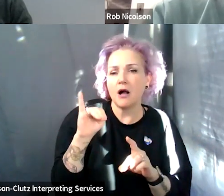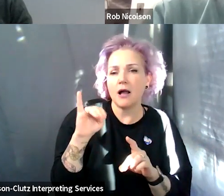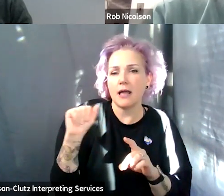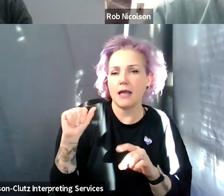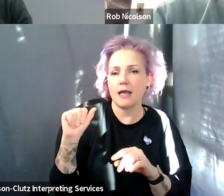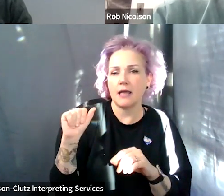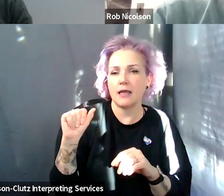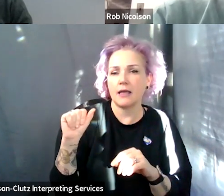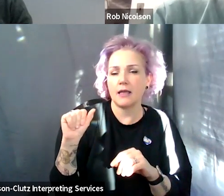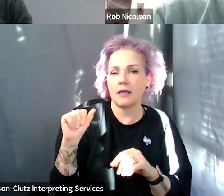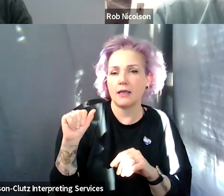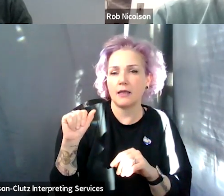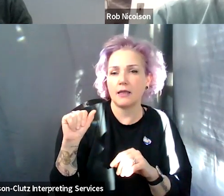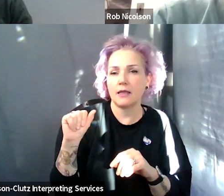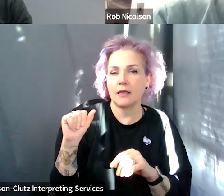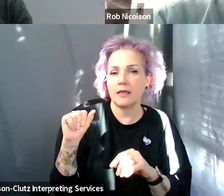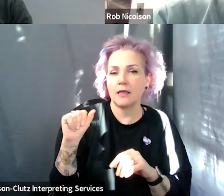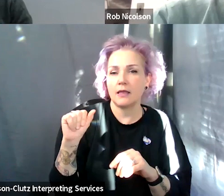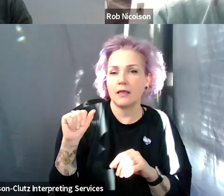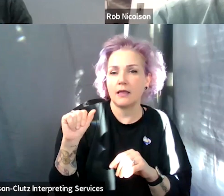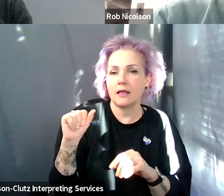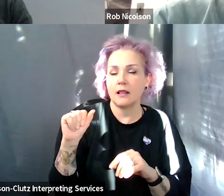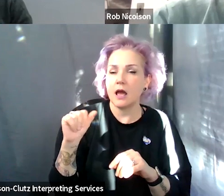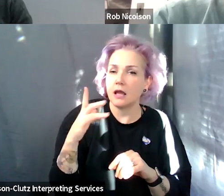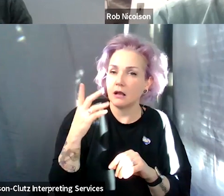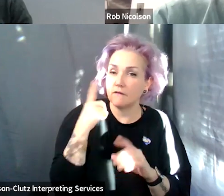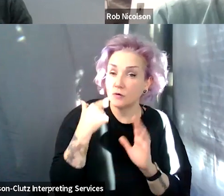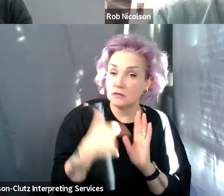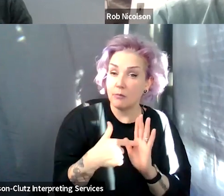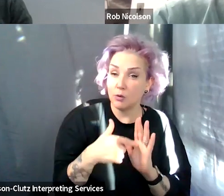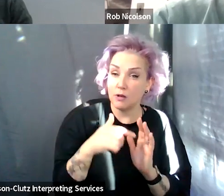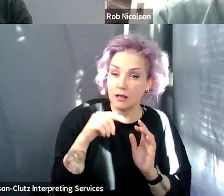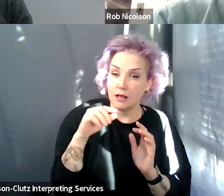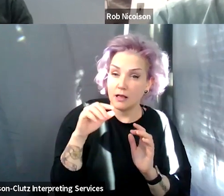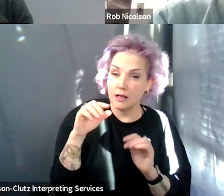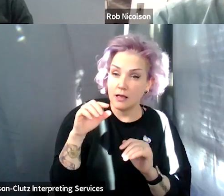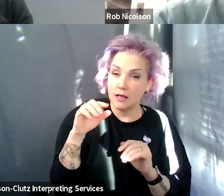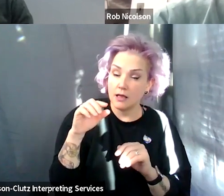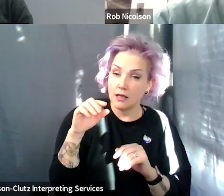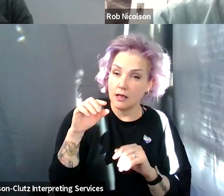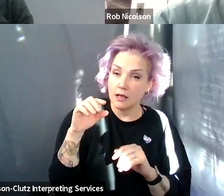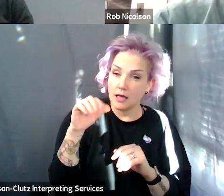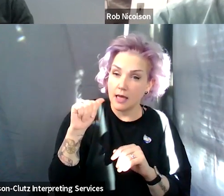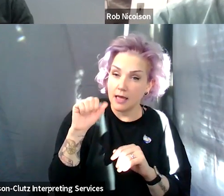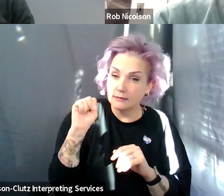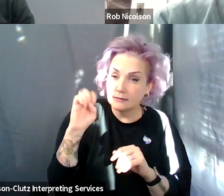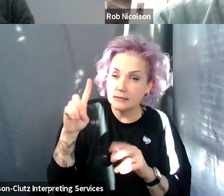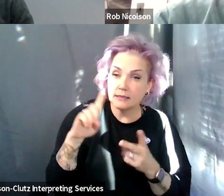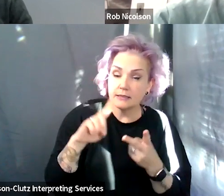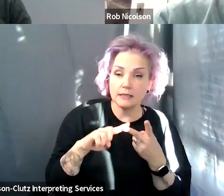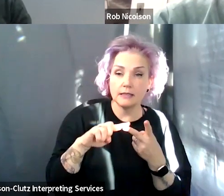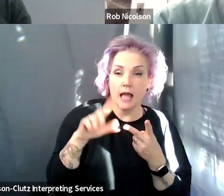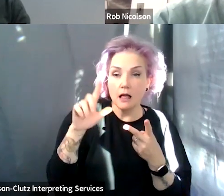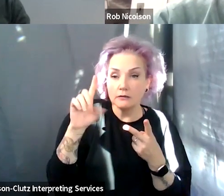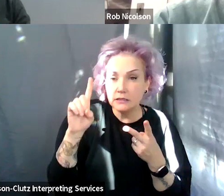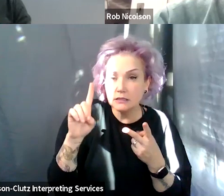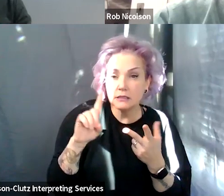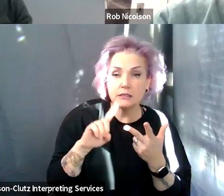there any specificity? So is it just autism and schizophrenia and intellectual disabilities, or what do we know about other conditions? So